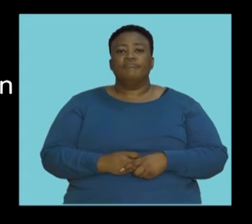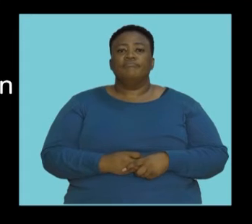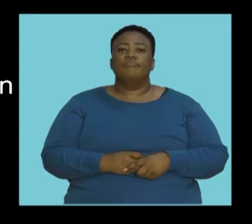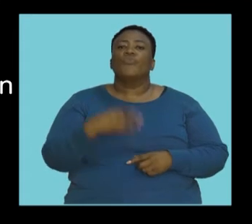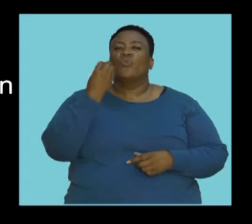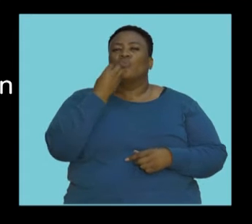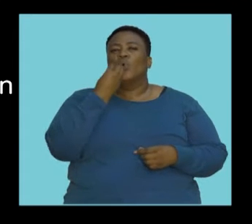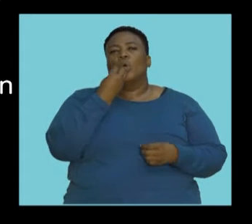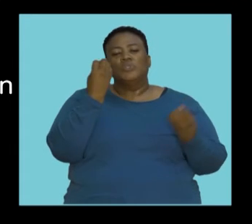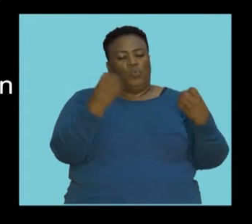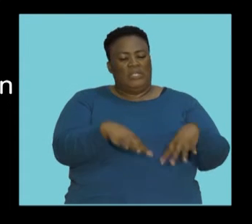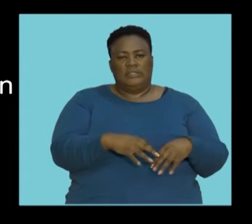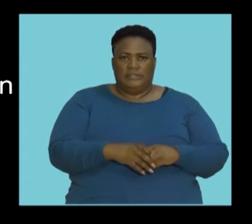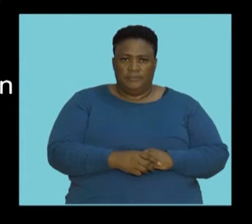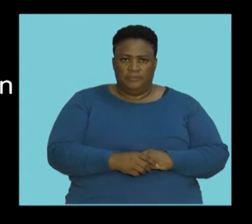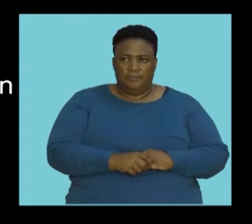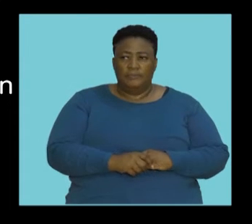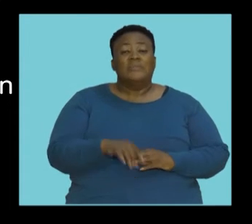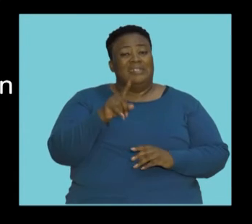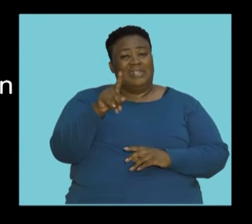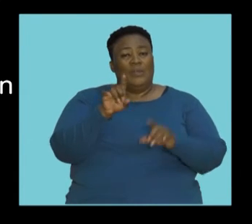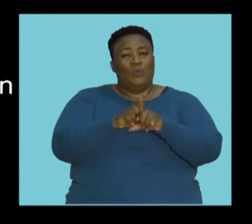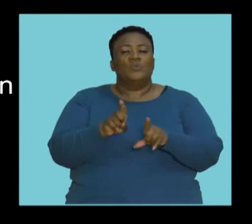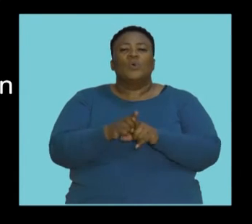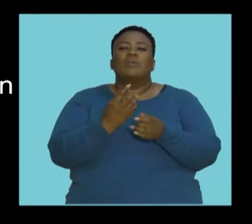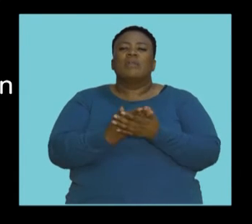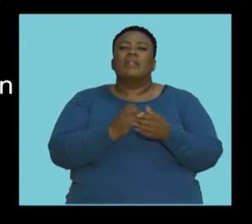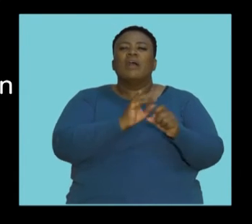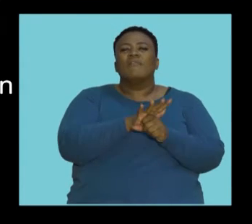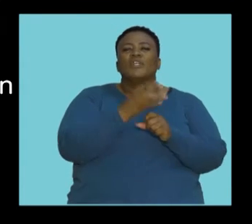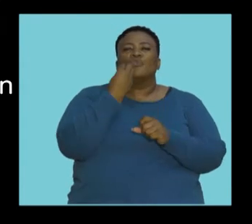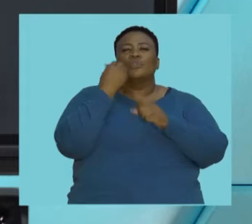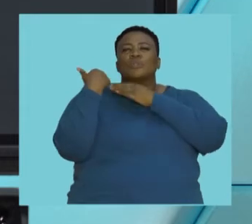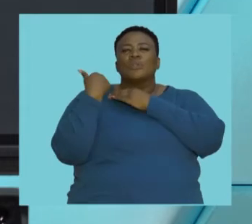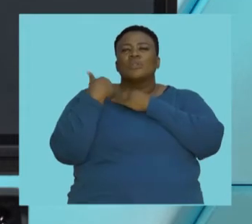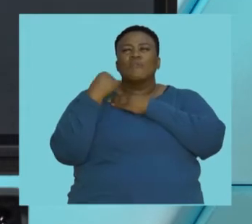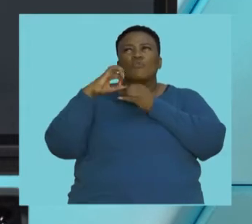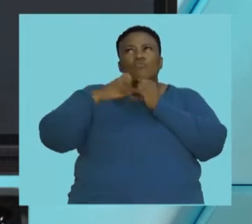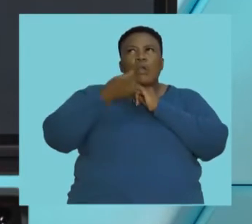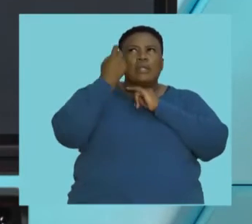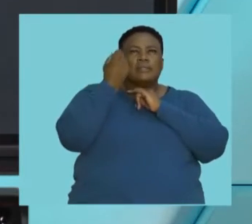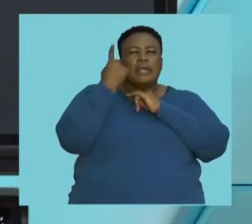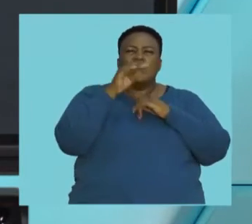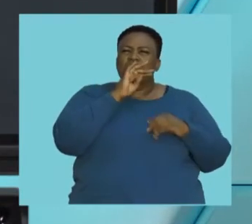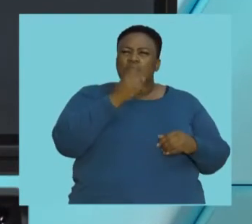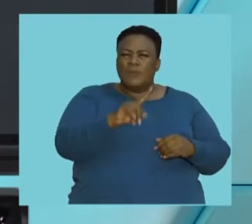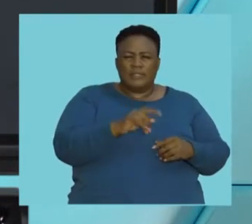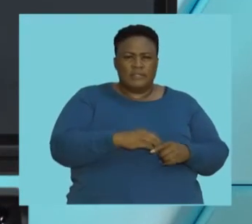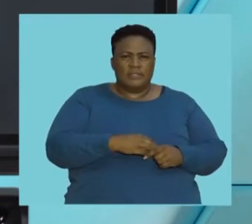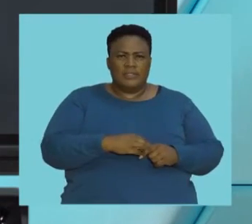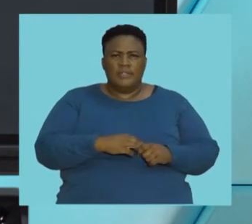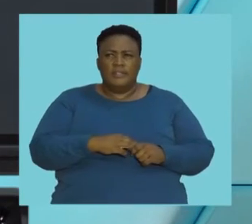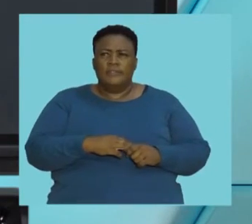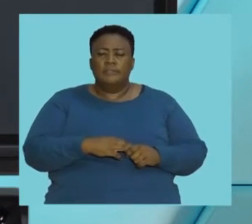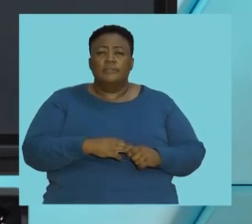Wastage of food is a significant factor that affects food security. And when we try and understand what wastage of food means, it simply does